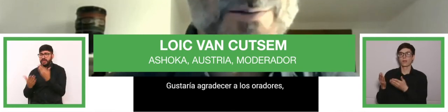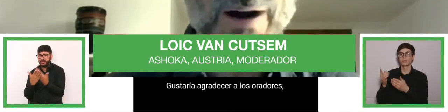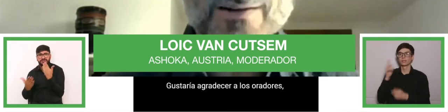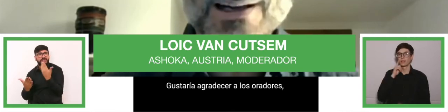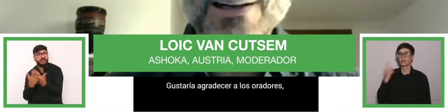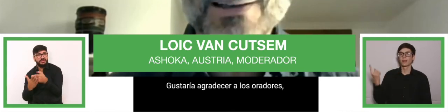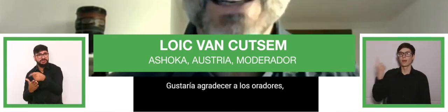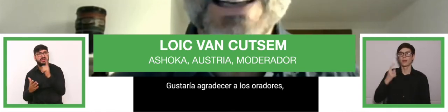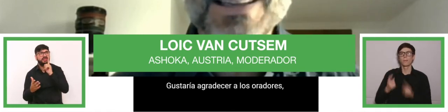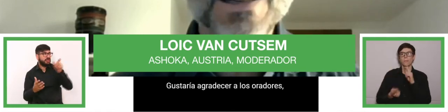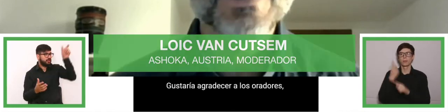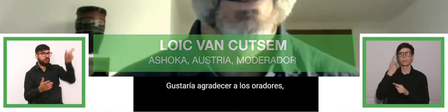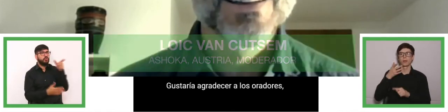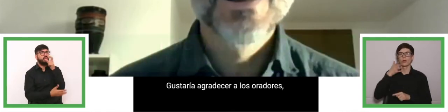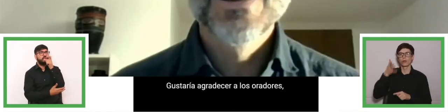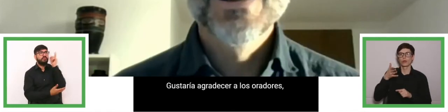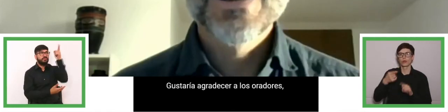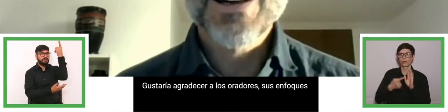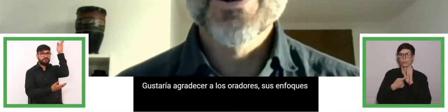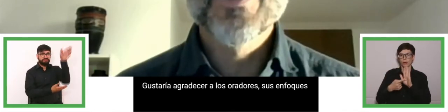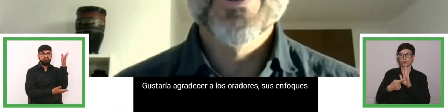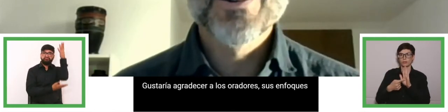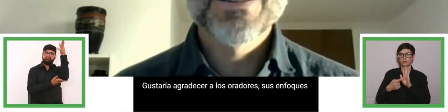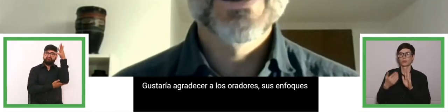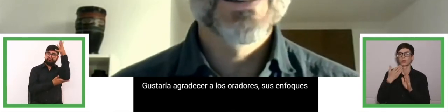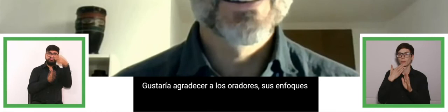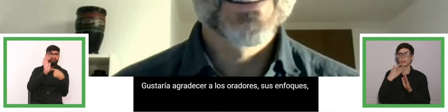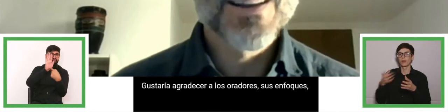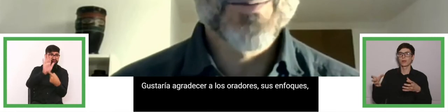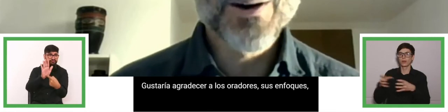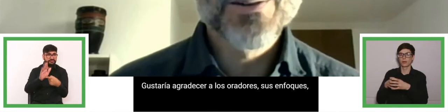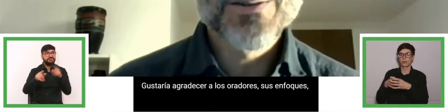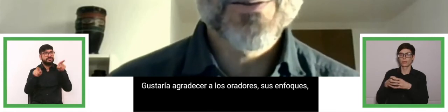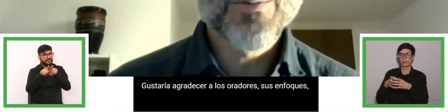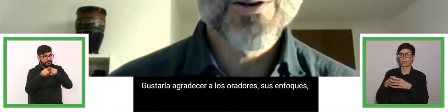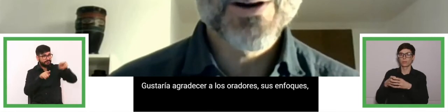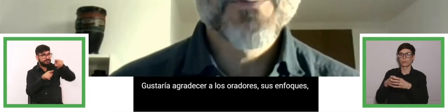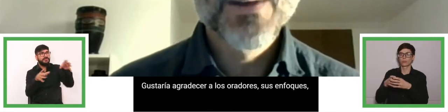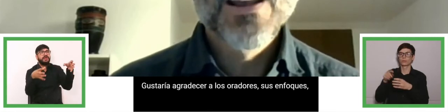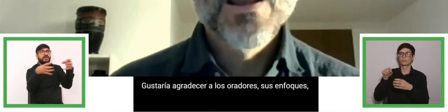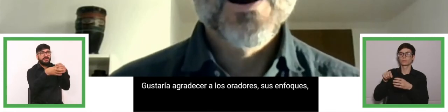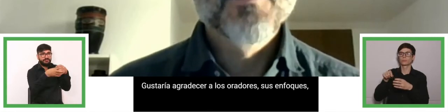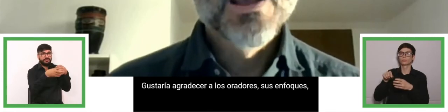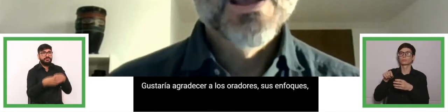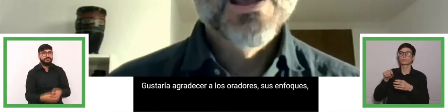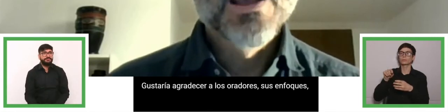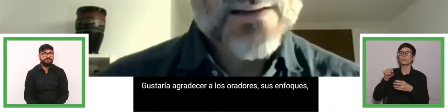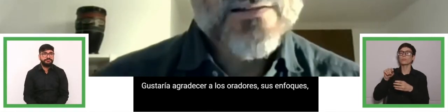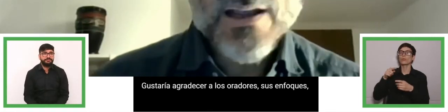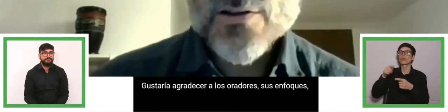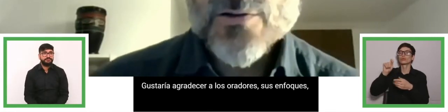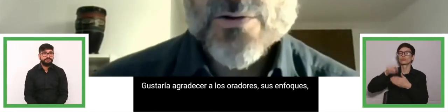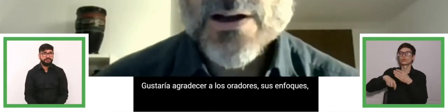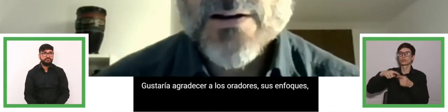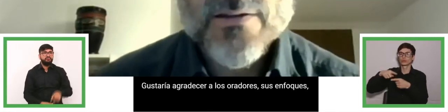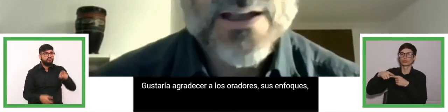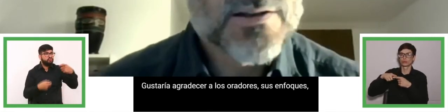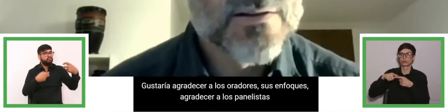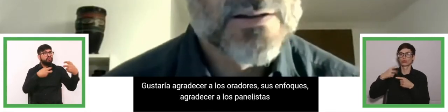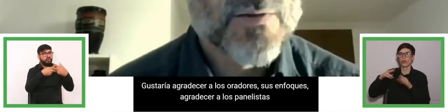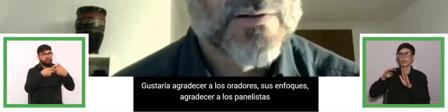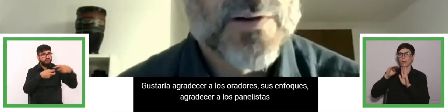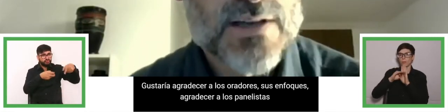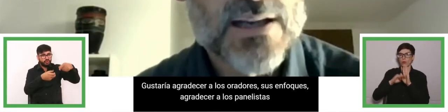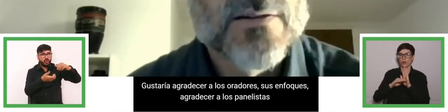in particular Paula, Ignacia, Carola, of course, and the partners of the program. And I'd like to thank you,